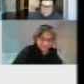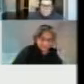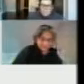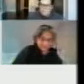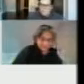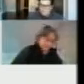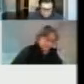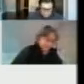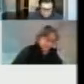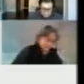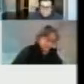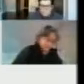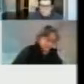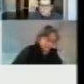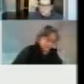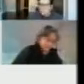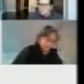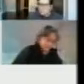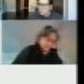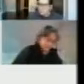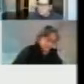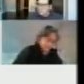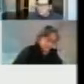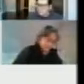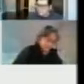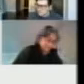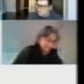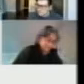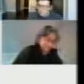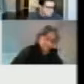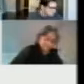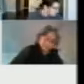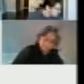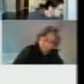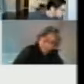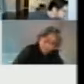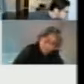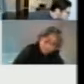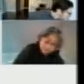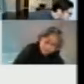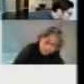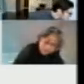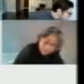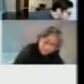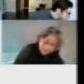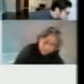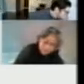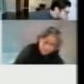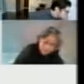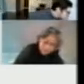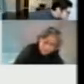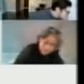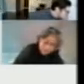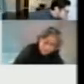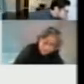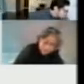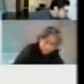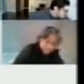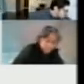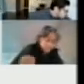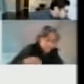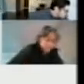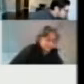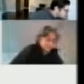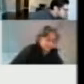to renovate and erect a vertical addition with roof deck, change occupancy from a one-family beauty salon to 3-unit residential dwelling,